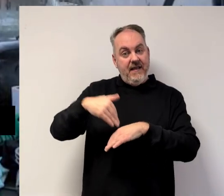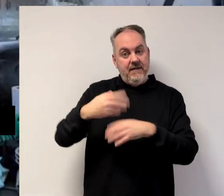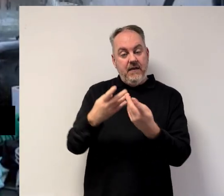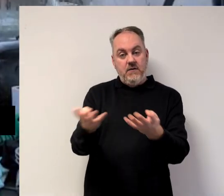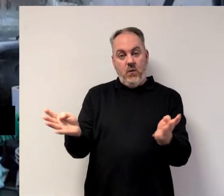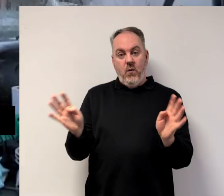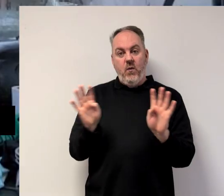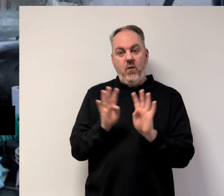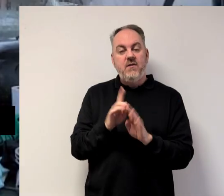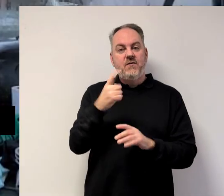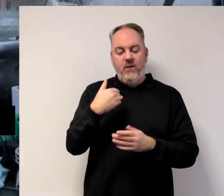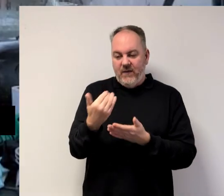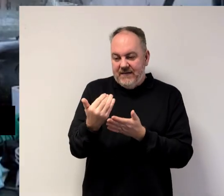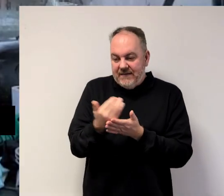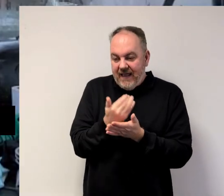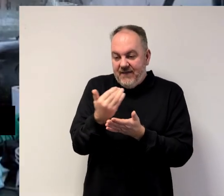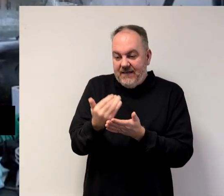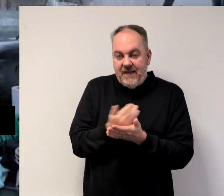that we're